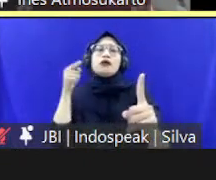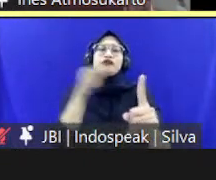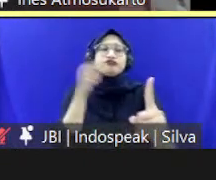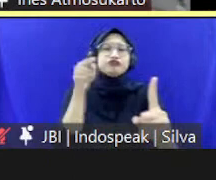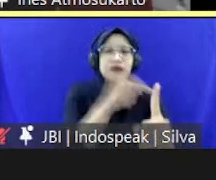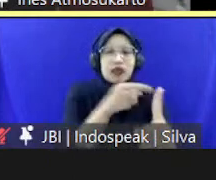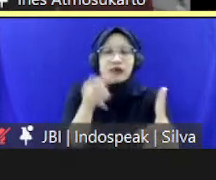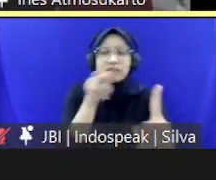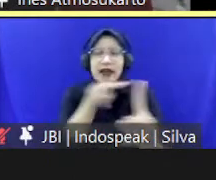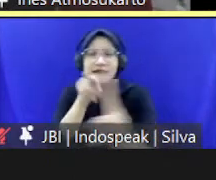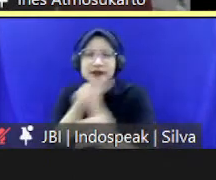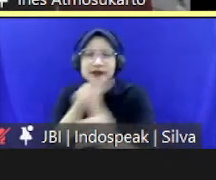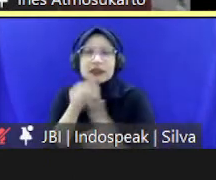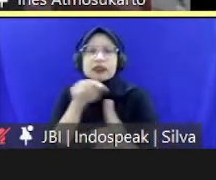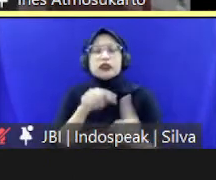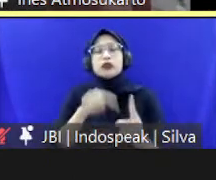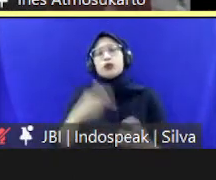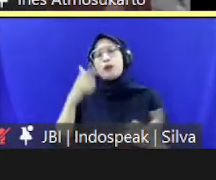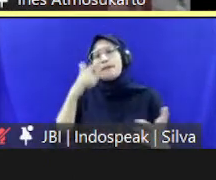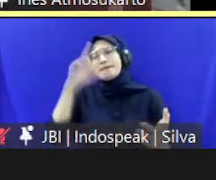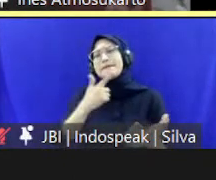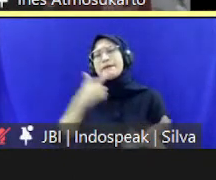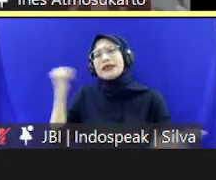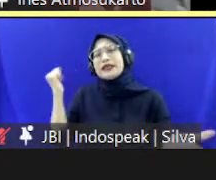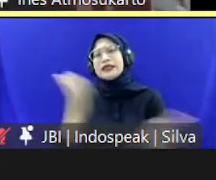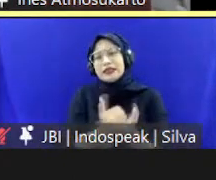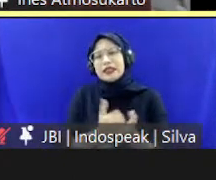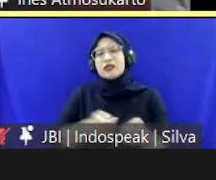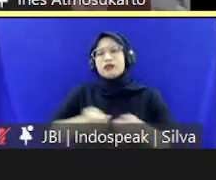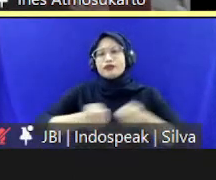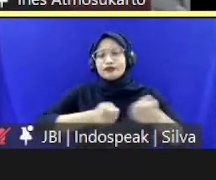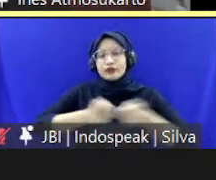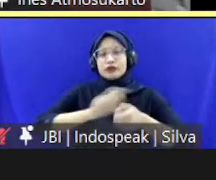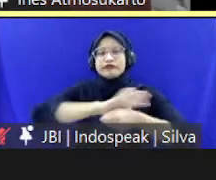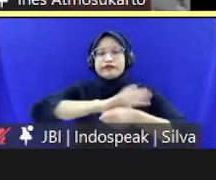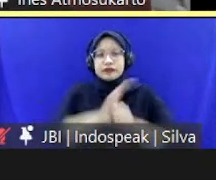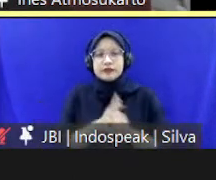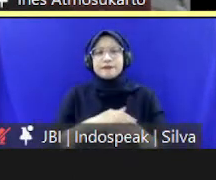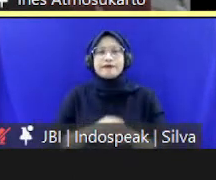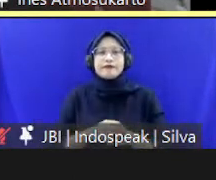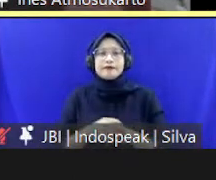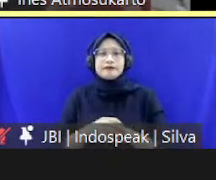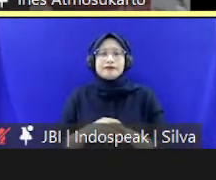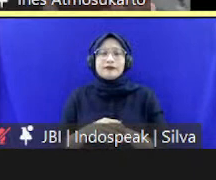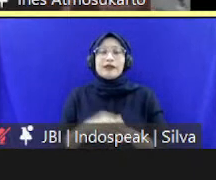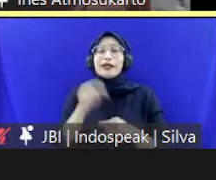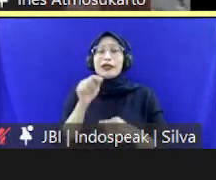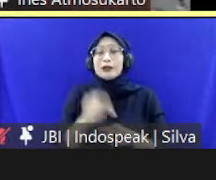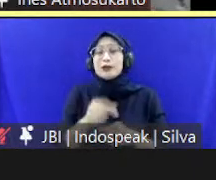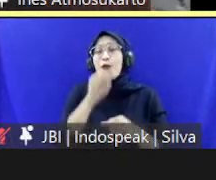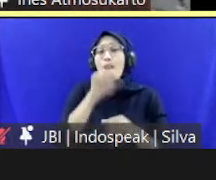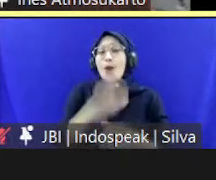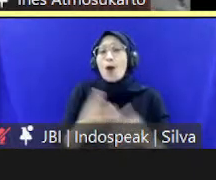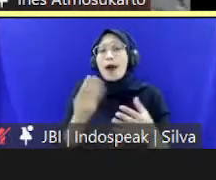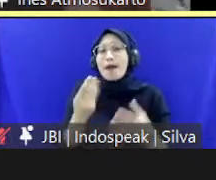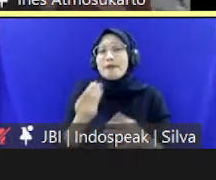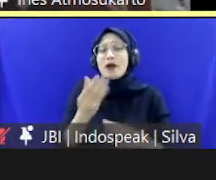the COVID-19 pandemic. In July 2021, 18 months after, into the